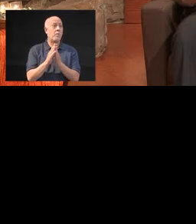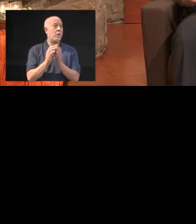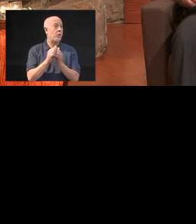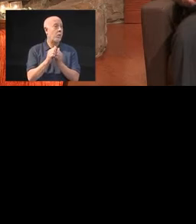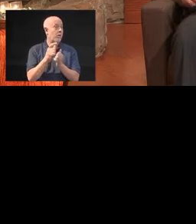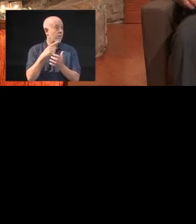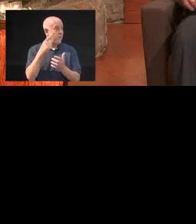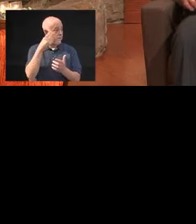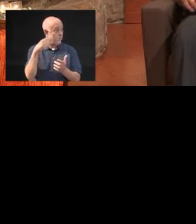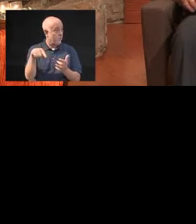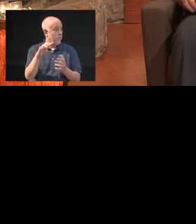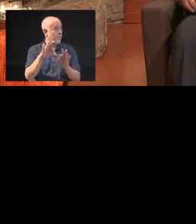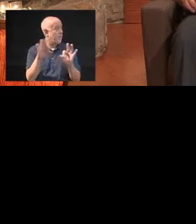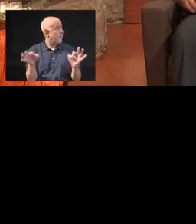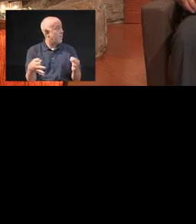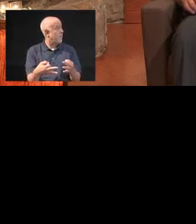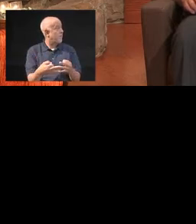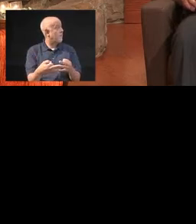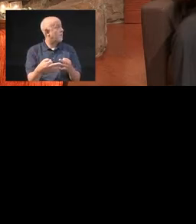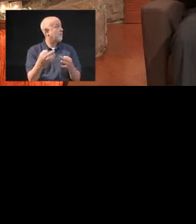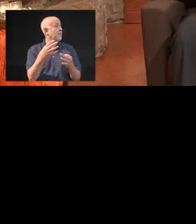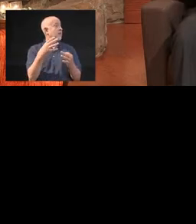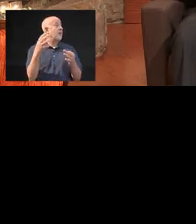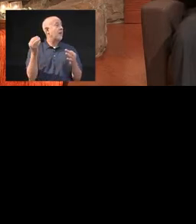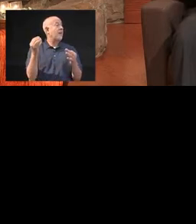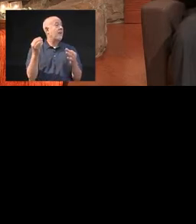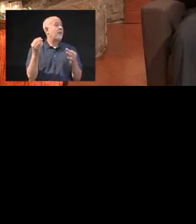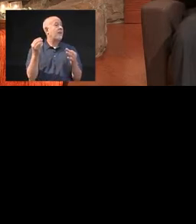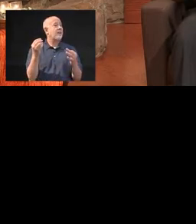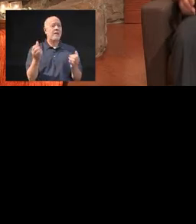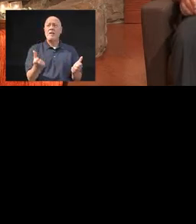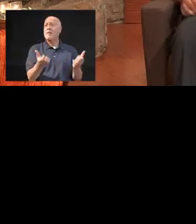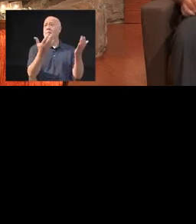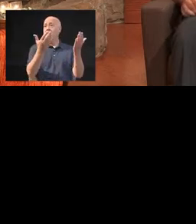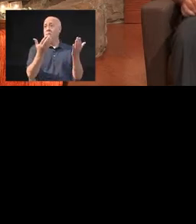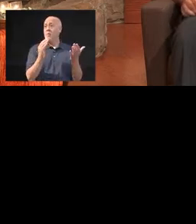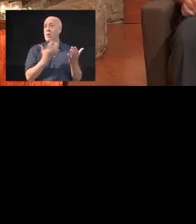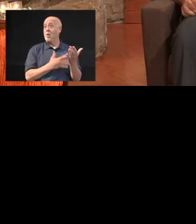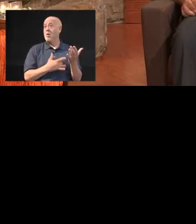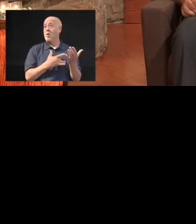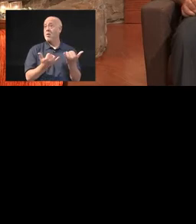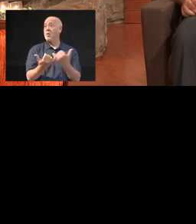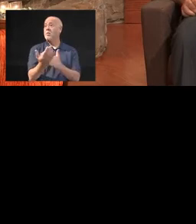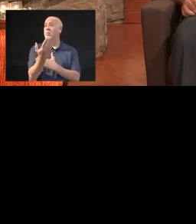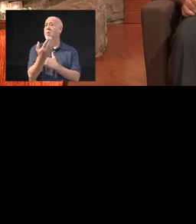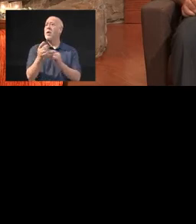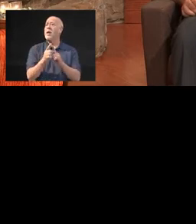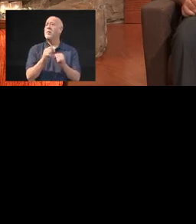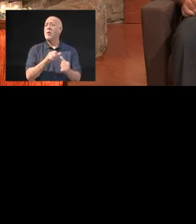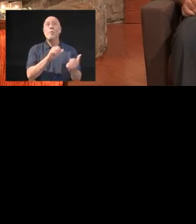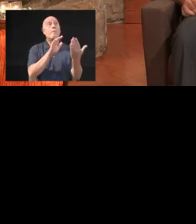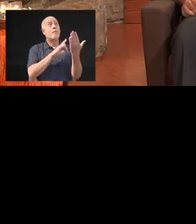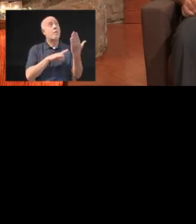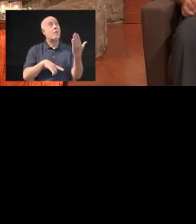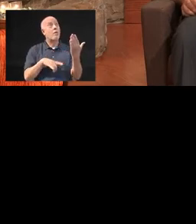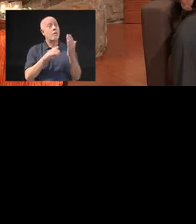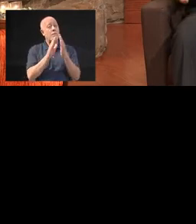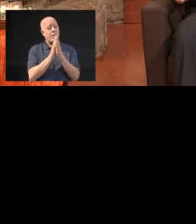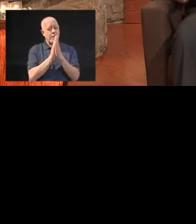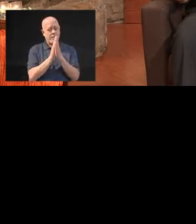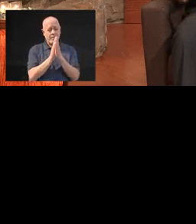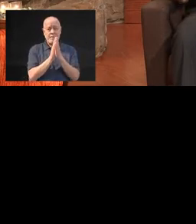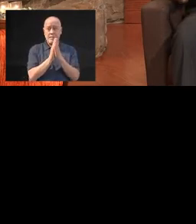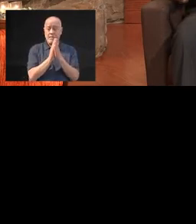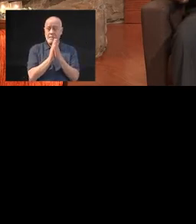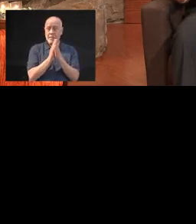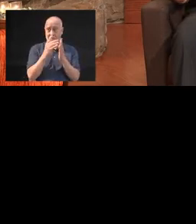for them and their families and can commend them to our hearts this morning as we go to the Lord in prayer. Now, if you